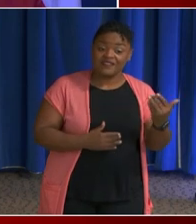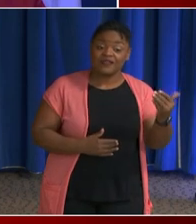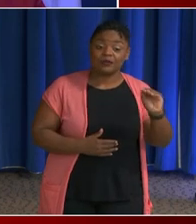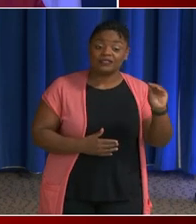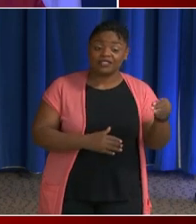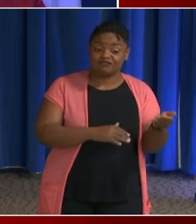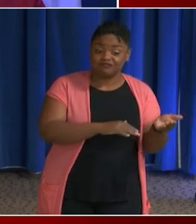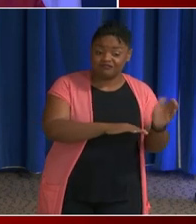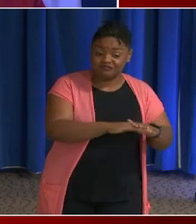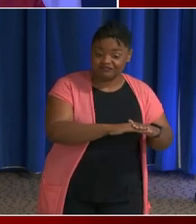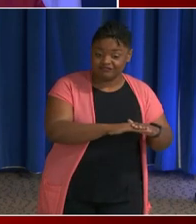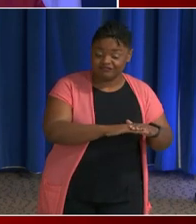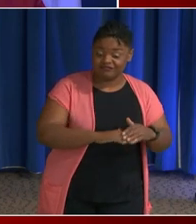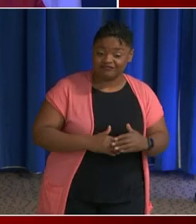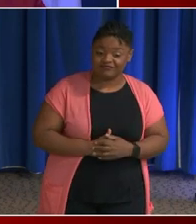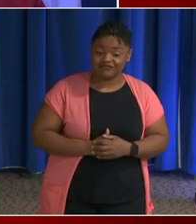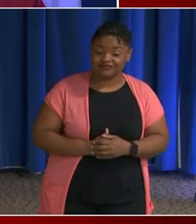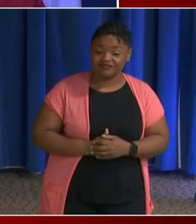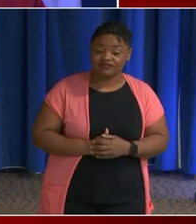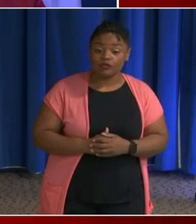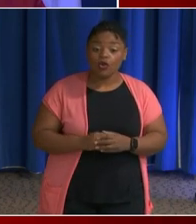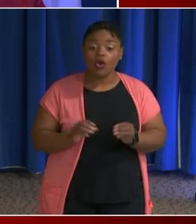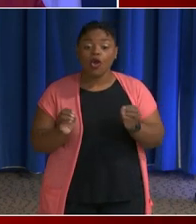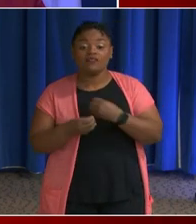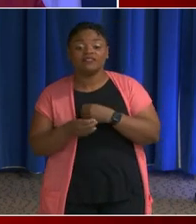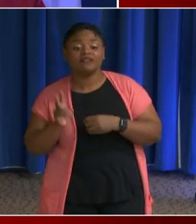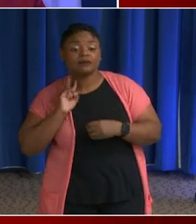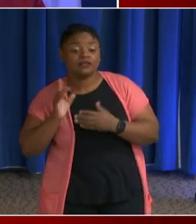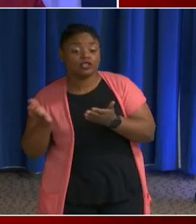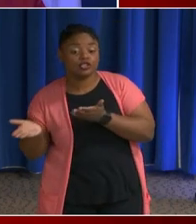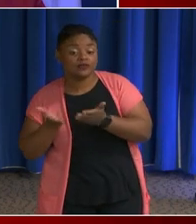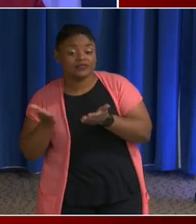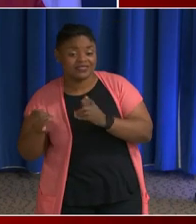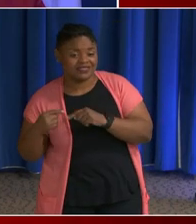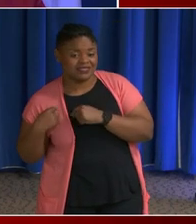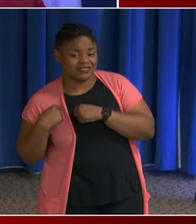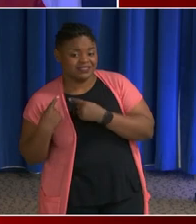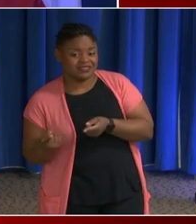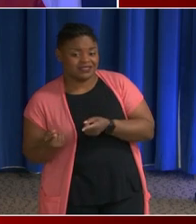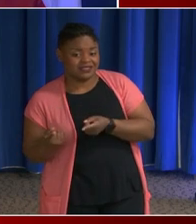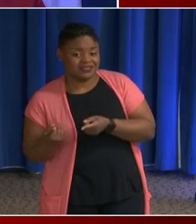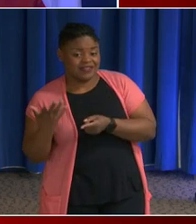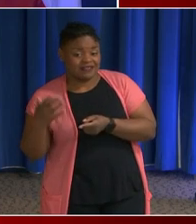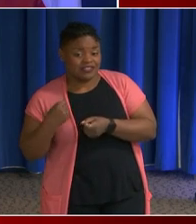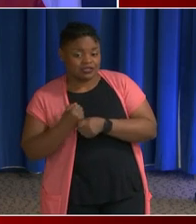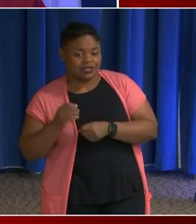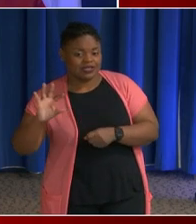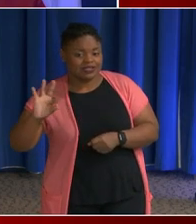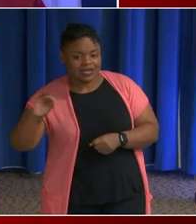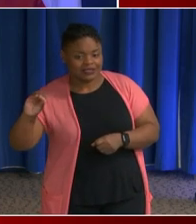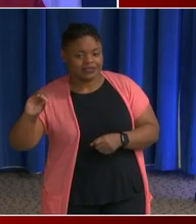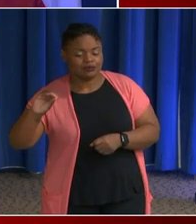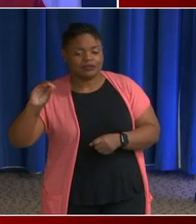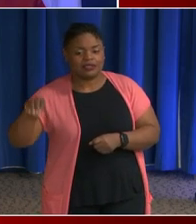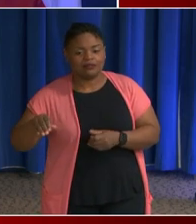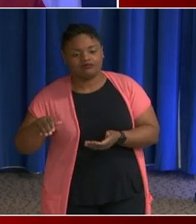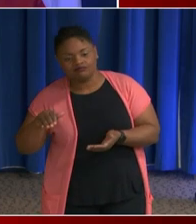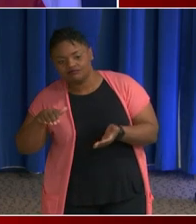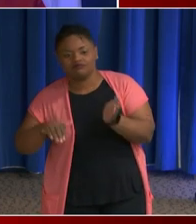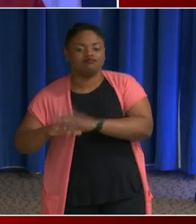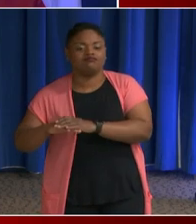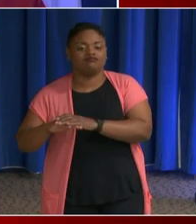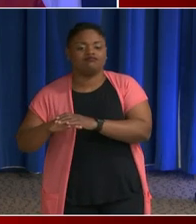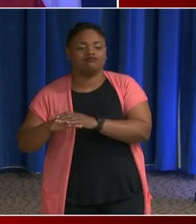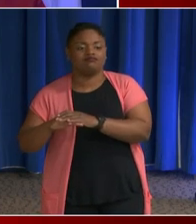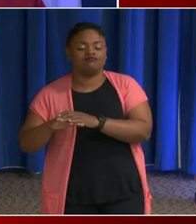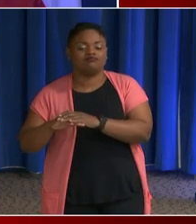change. The Office of Victim Services in the last 5 years has seen a 90% increase in funding.